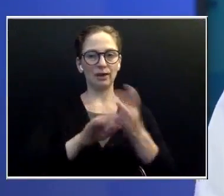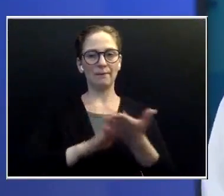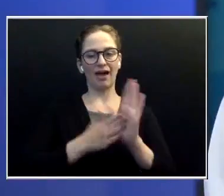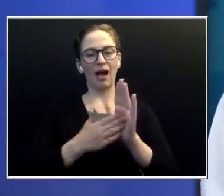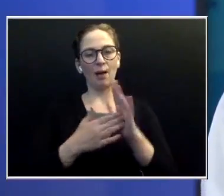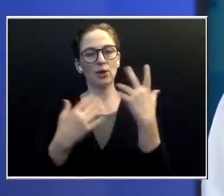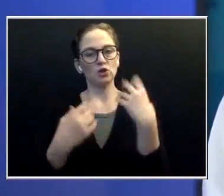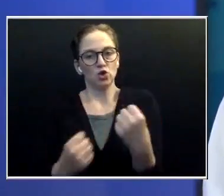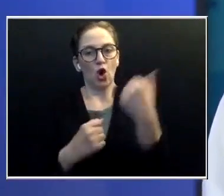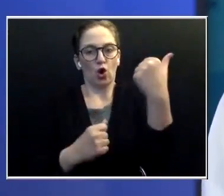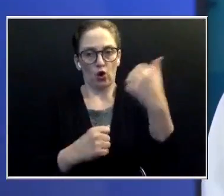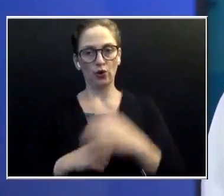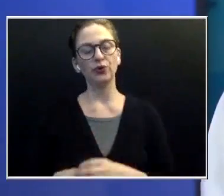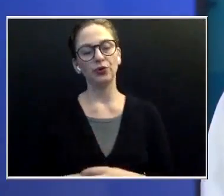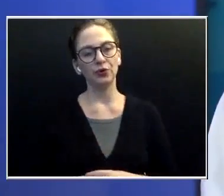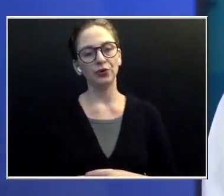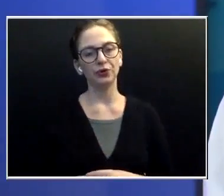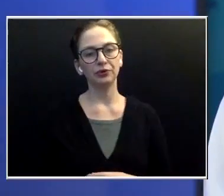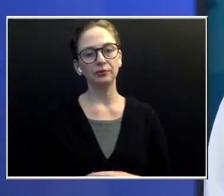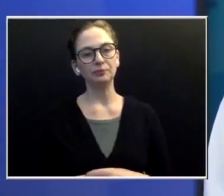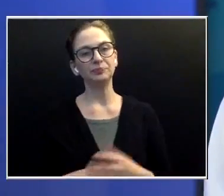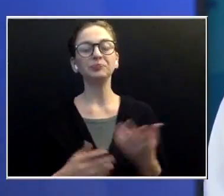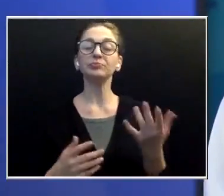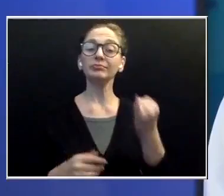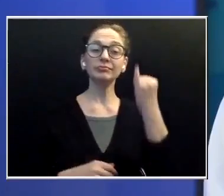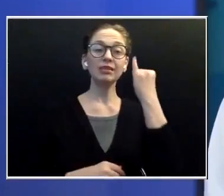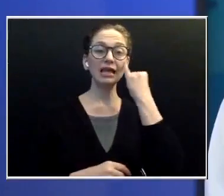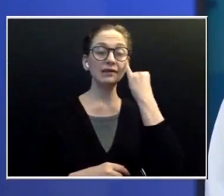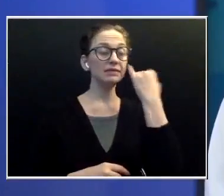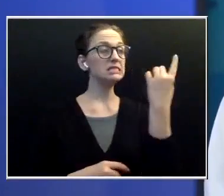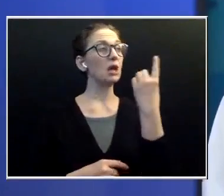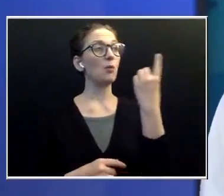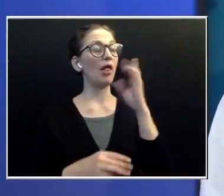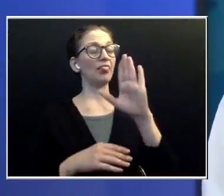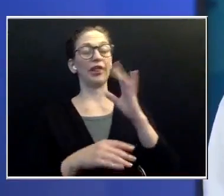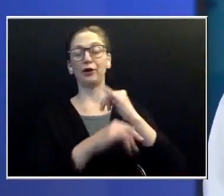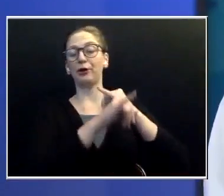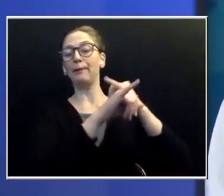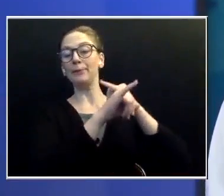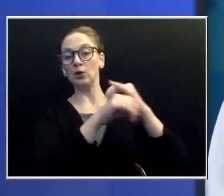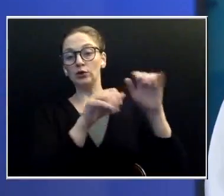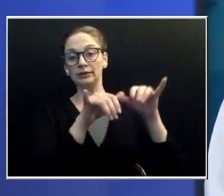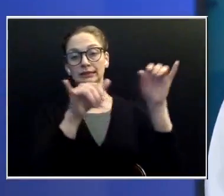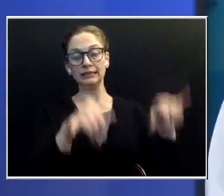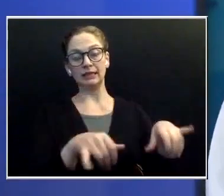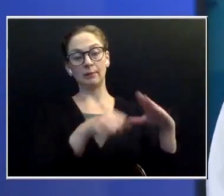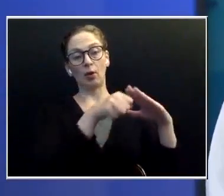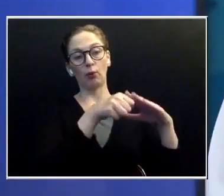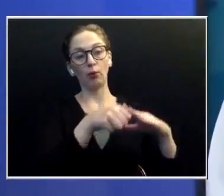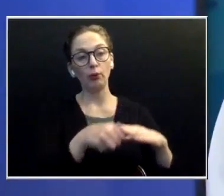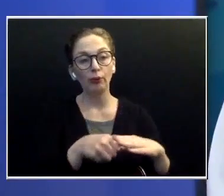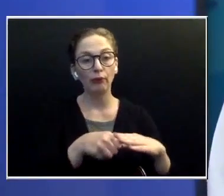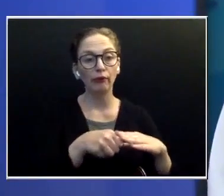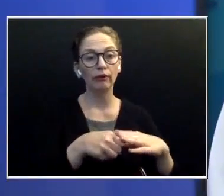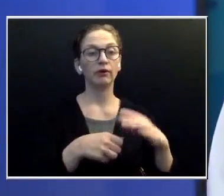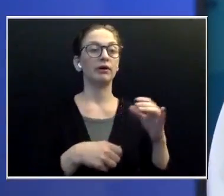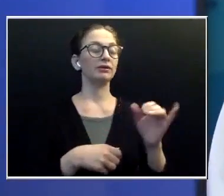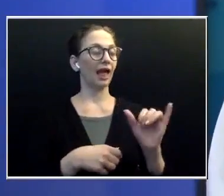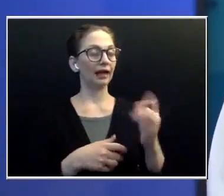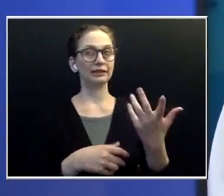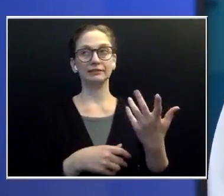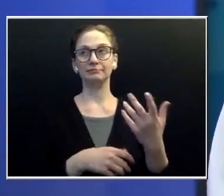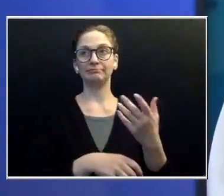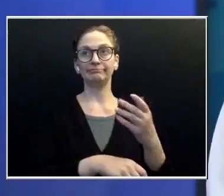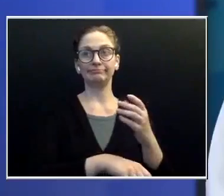patients with underlying some immunocompromising diseases, like patients with cancer taking chemotherapy. So again, when we have this